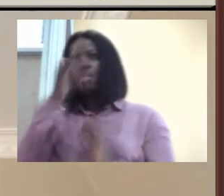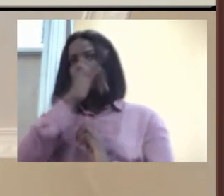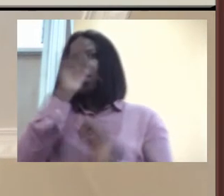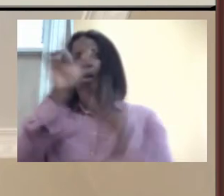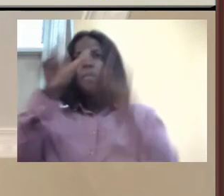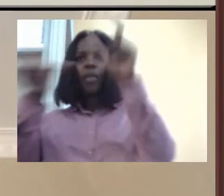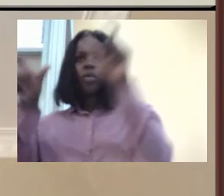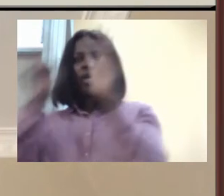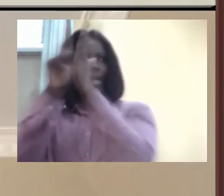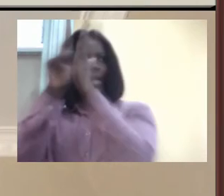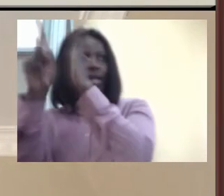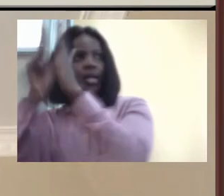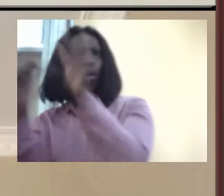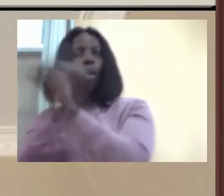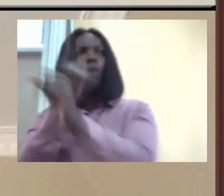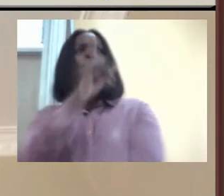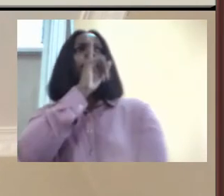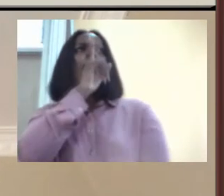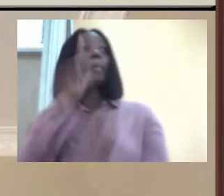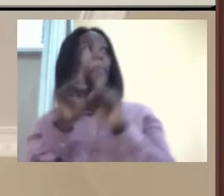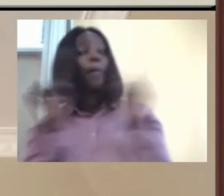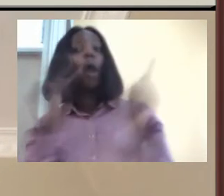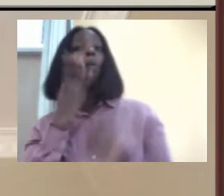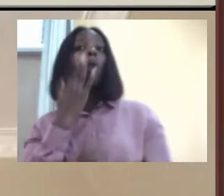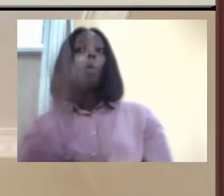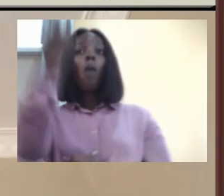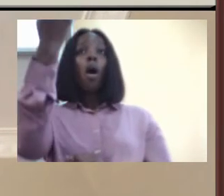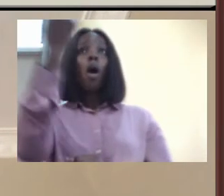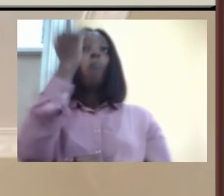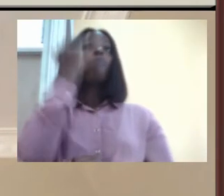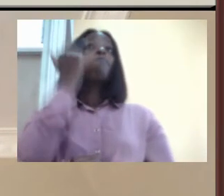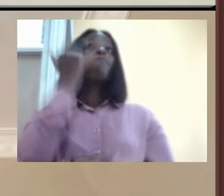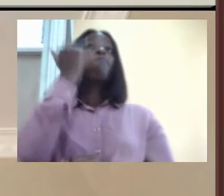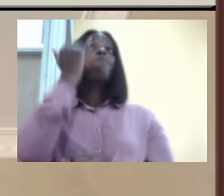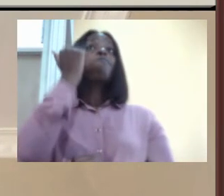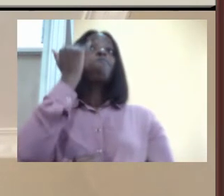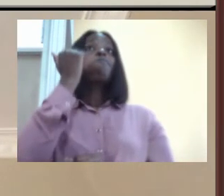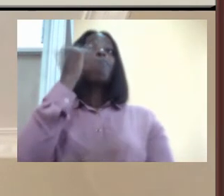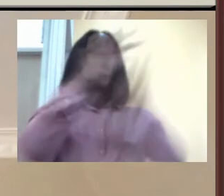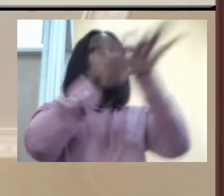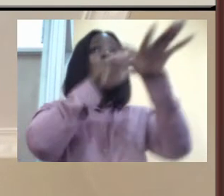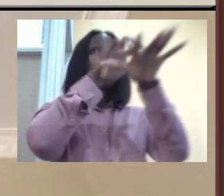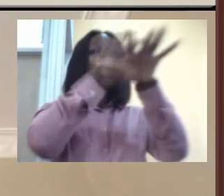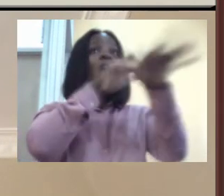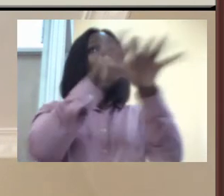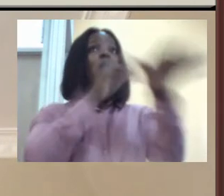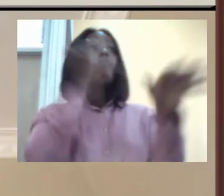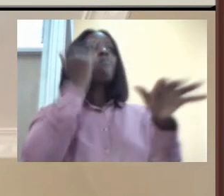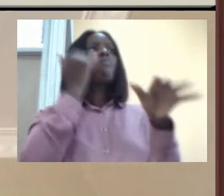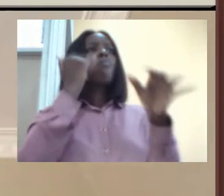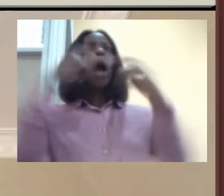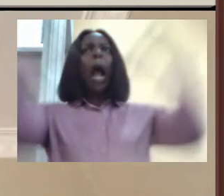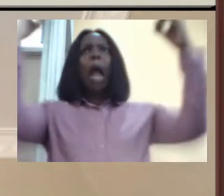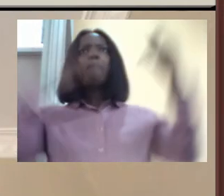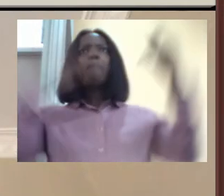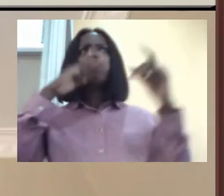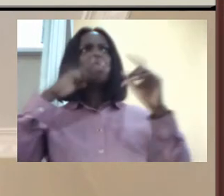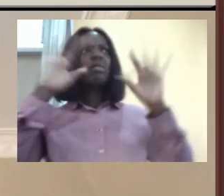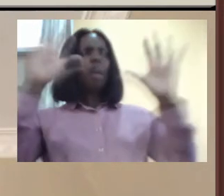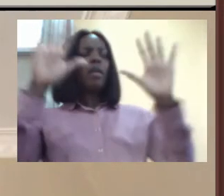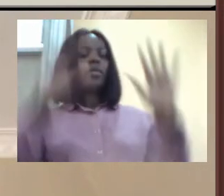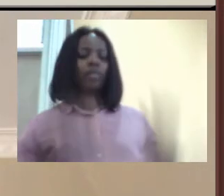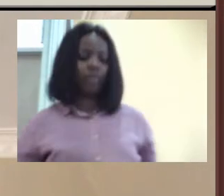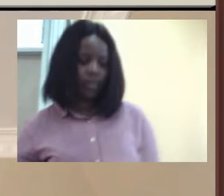killed. They are always quiet, but one white commercial farmer will die. They will want the country to stand still.